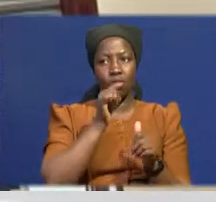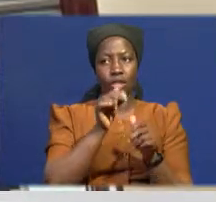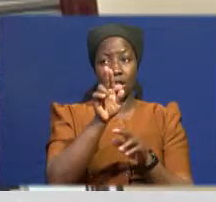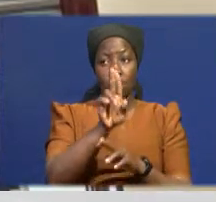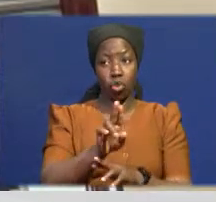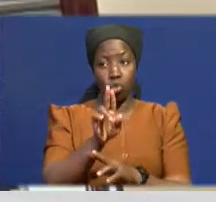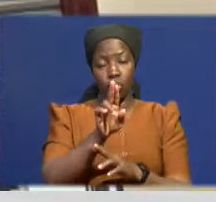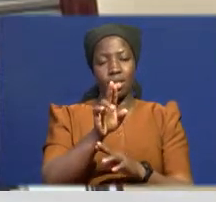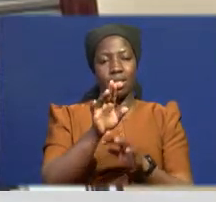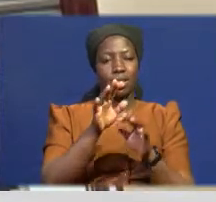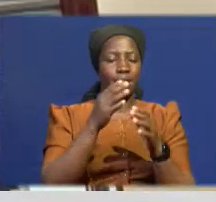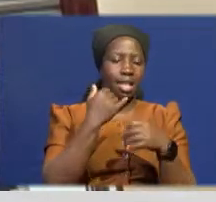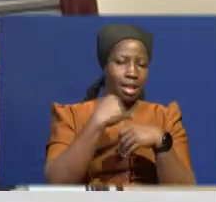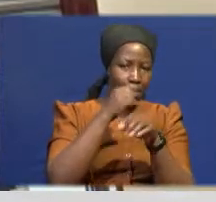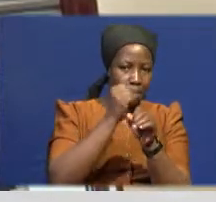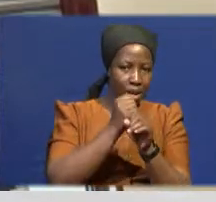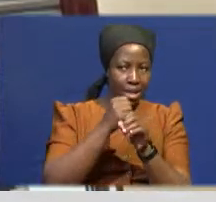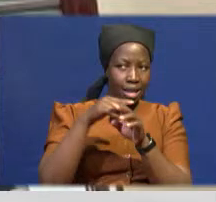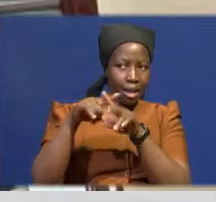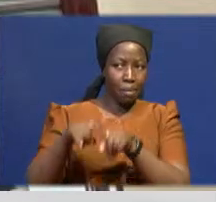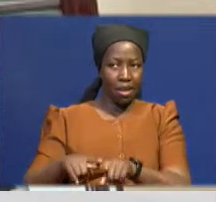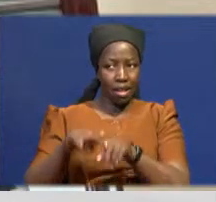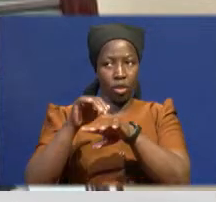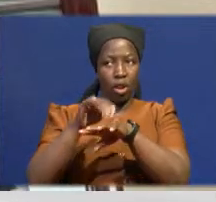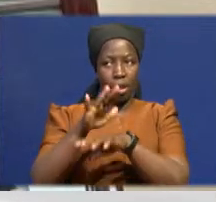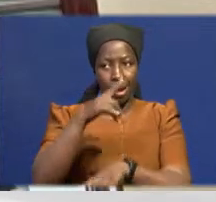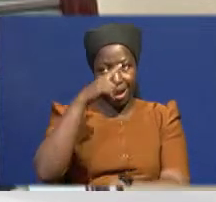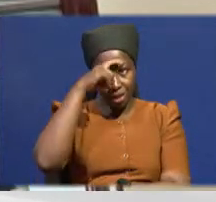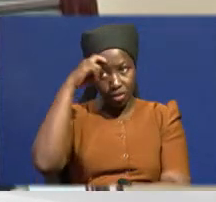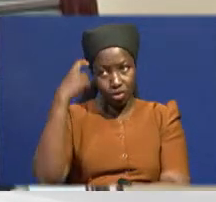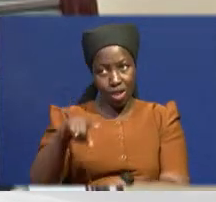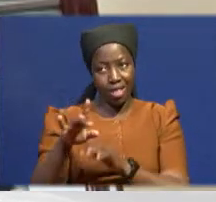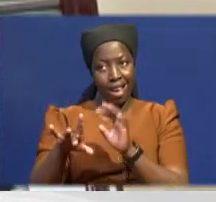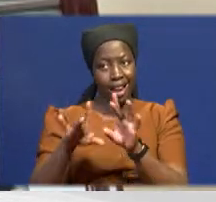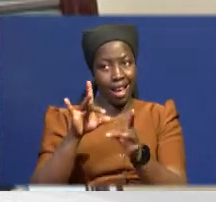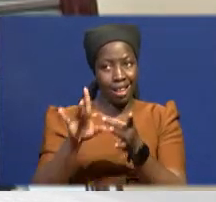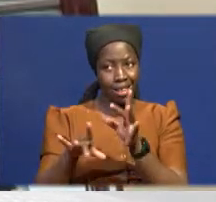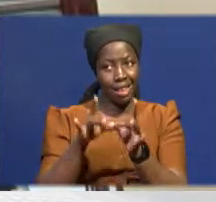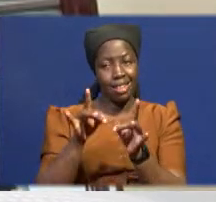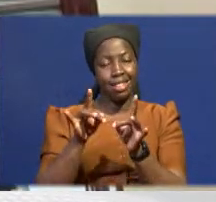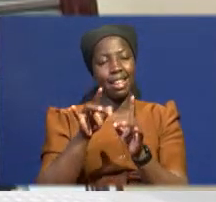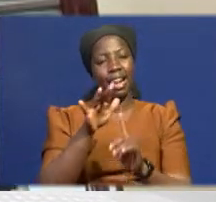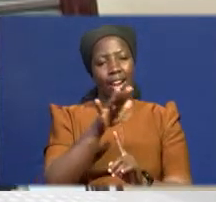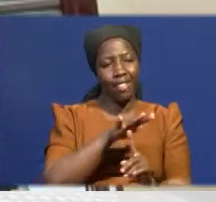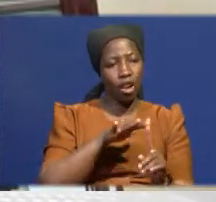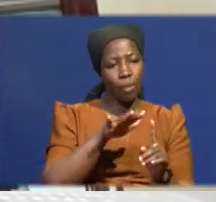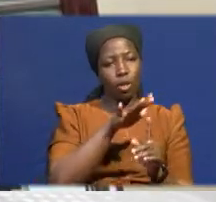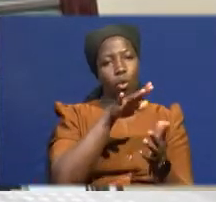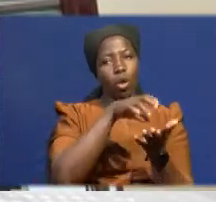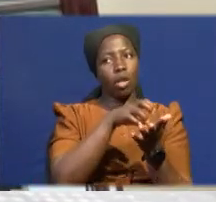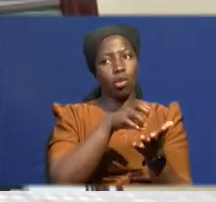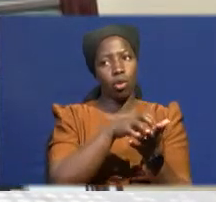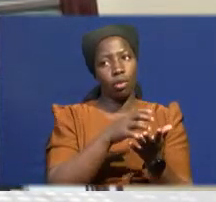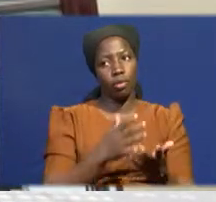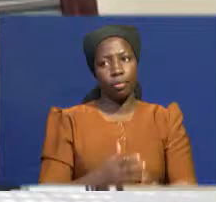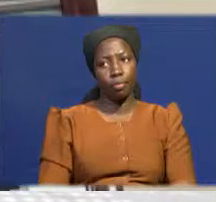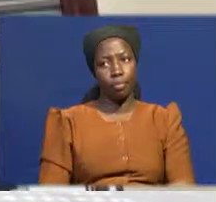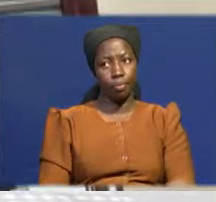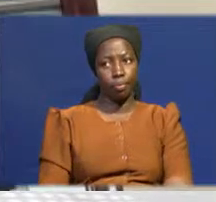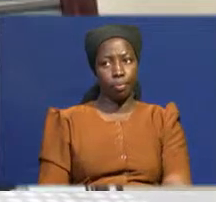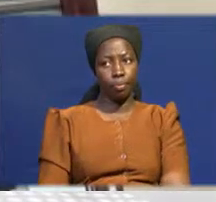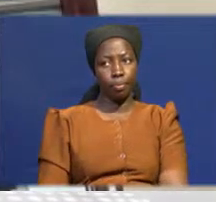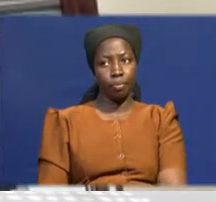sweat analysis, in addition to your environmental conditions and the amount of volume and the saltiness of sweat.